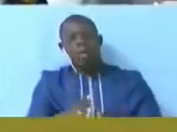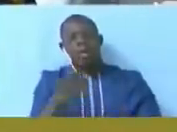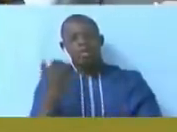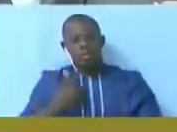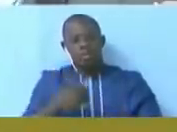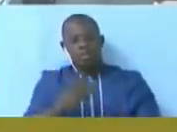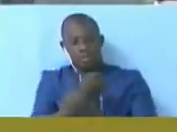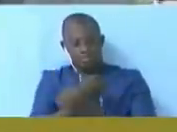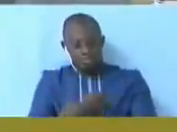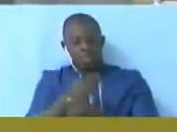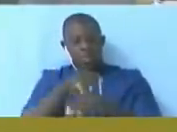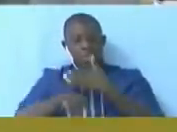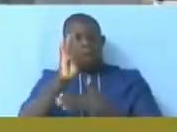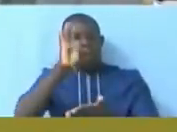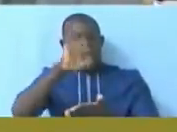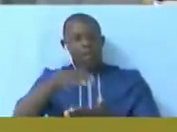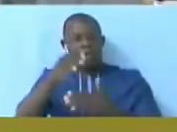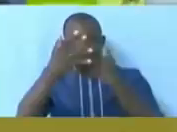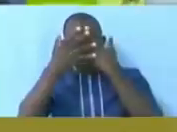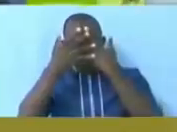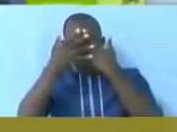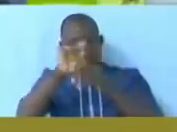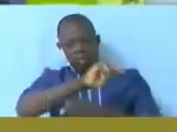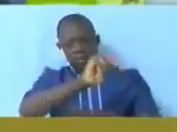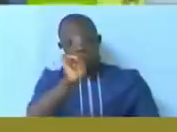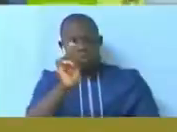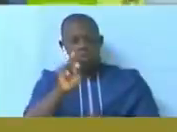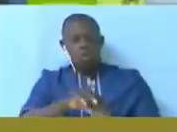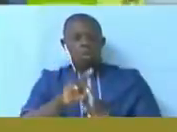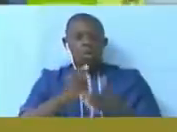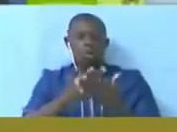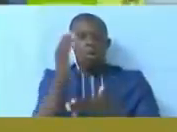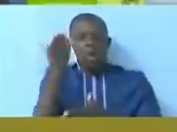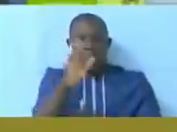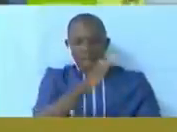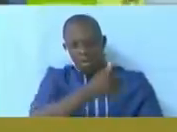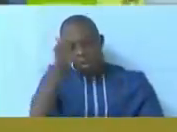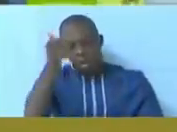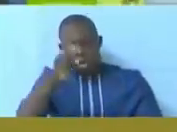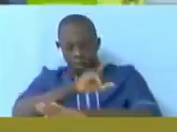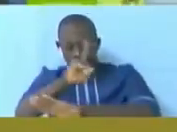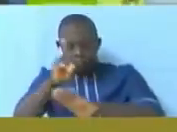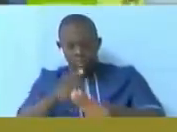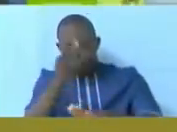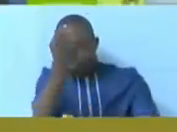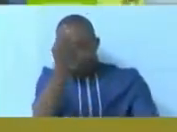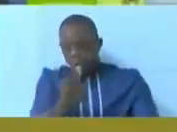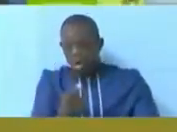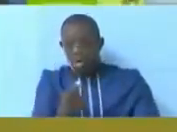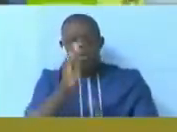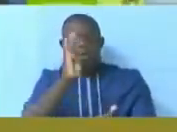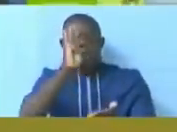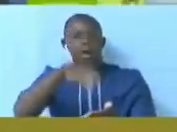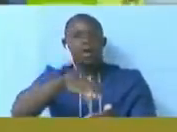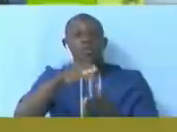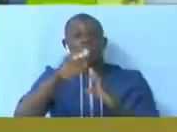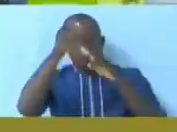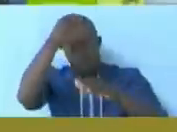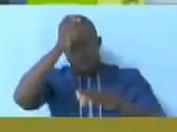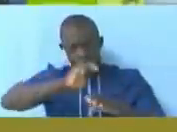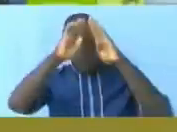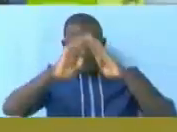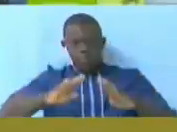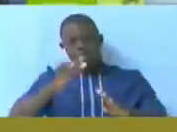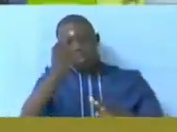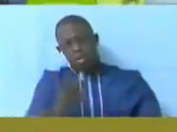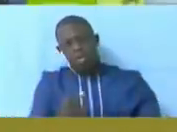Should they be detained in mile 2 prison. Puruke samba mile 2 kasola wakanake. Or in any other location other than Banjul police. And ikane samba dula wodula